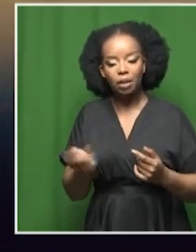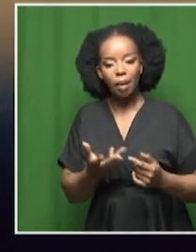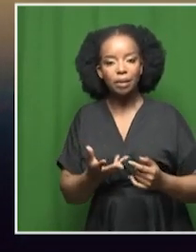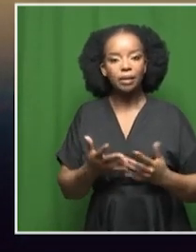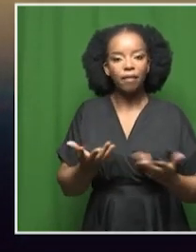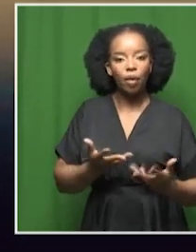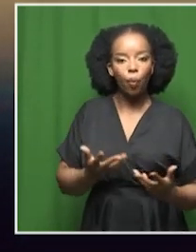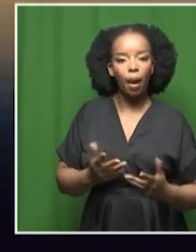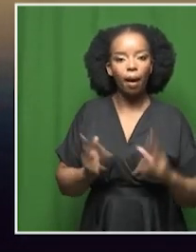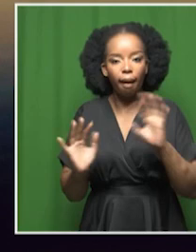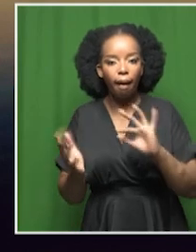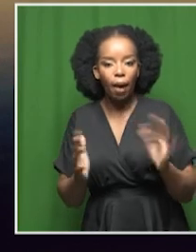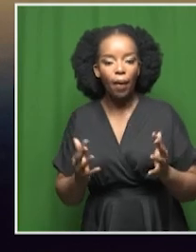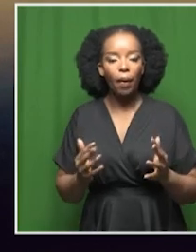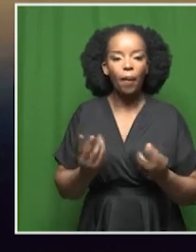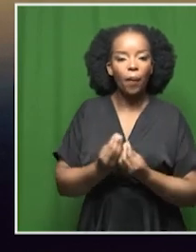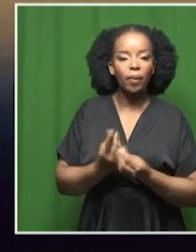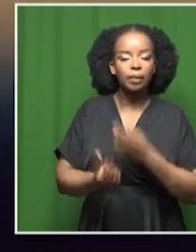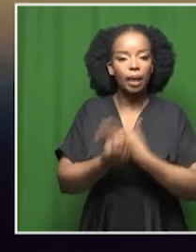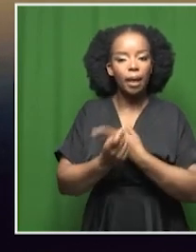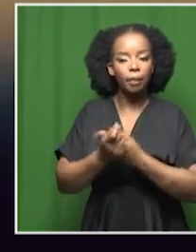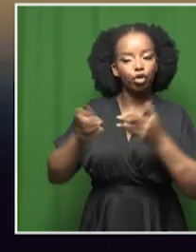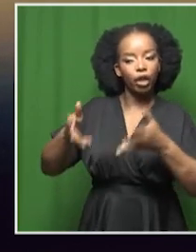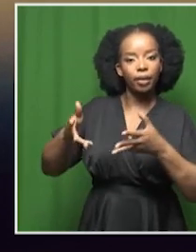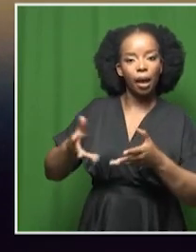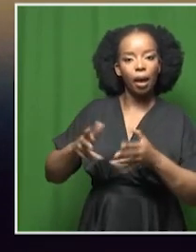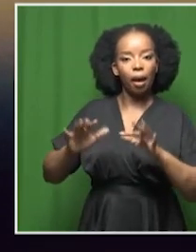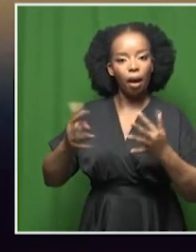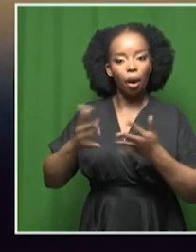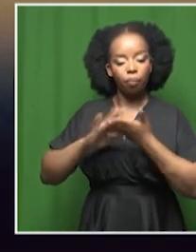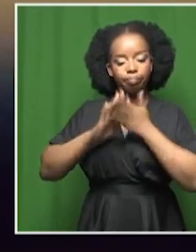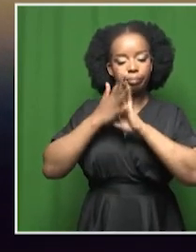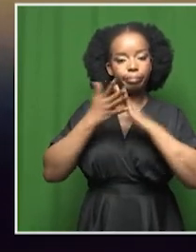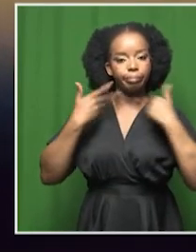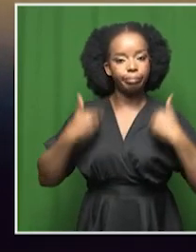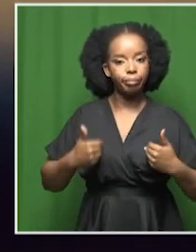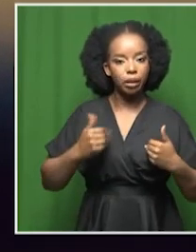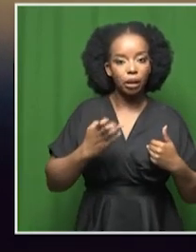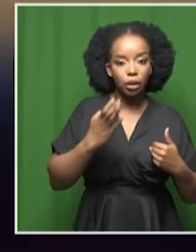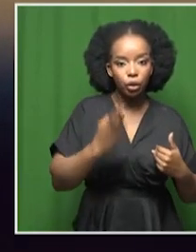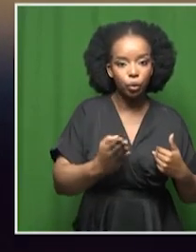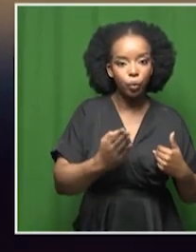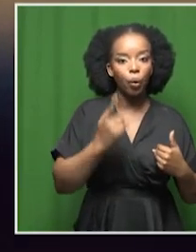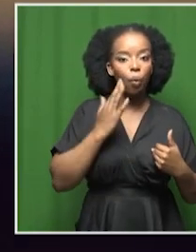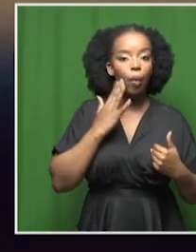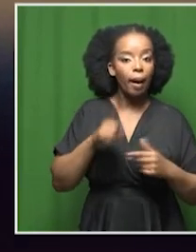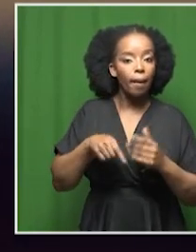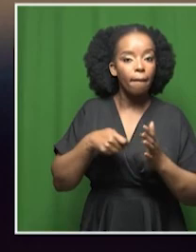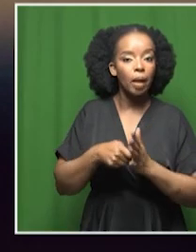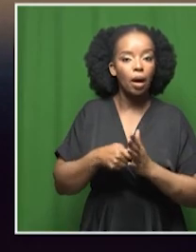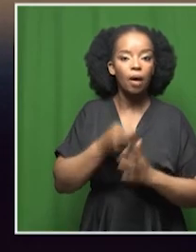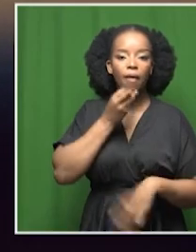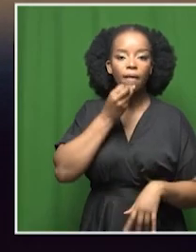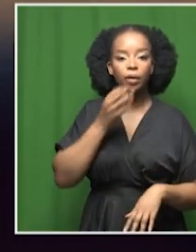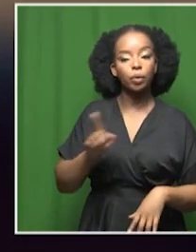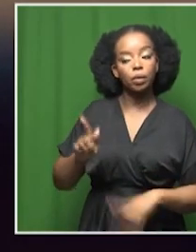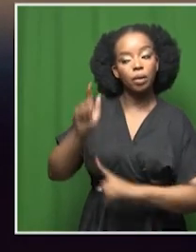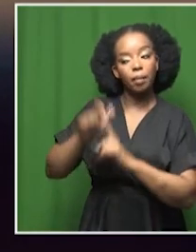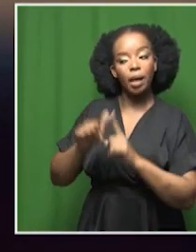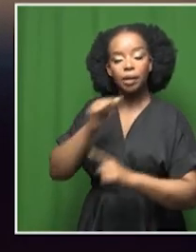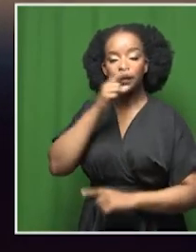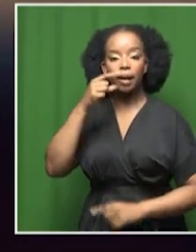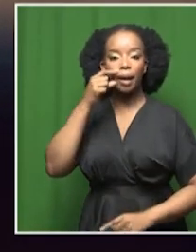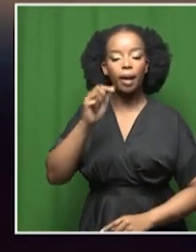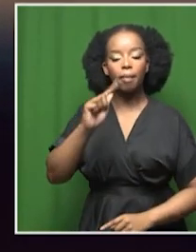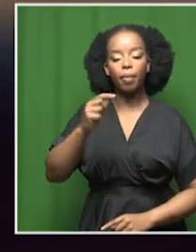country is actually going through and how that's going to impact you and I at the tills. Theo Boshoff is the CEO of the Agricultural